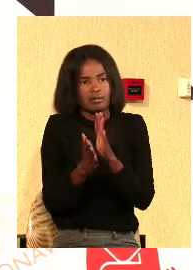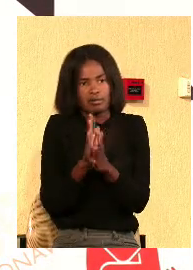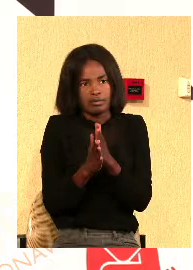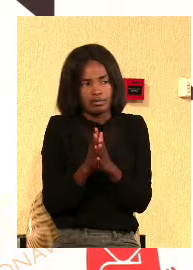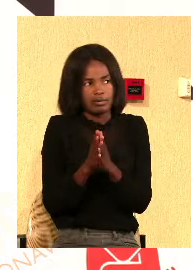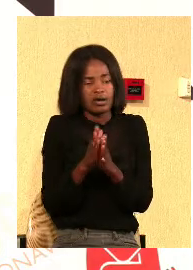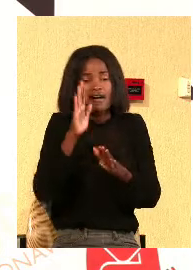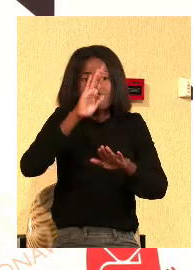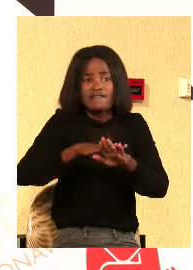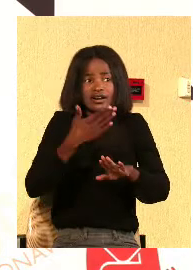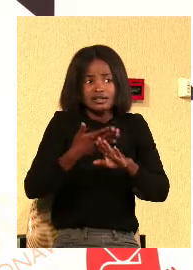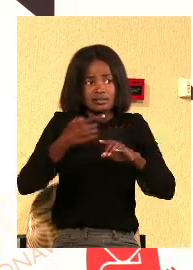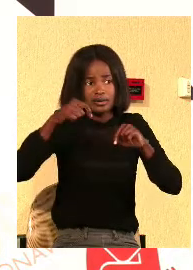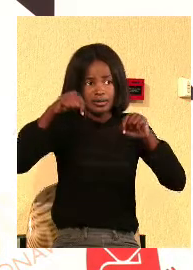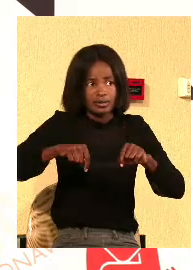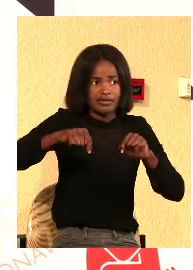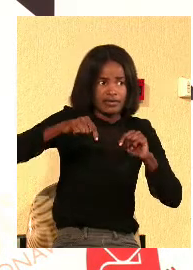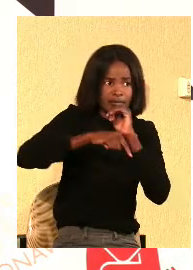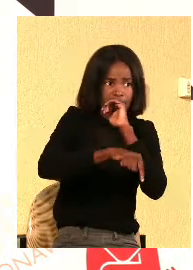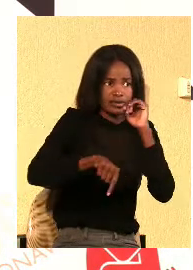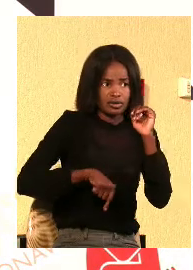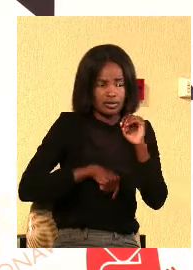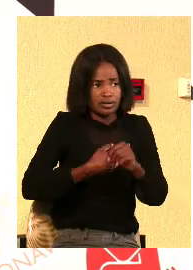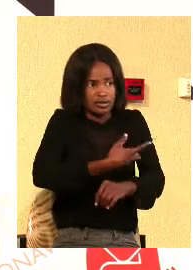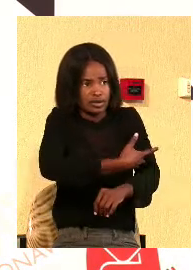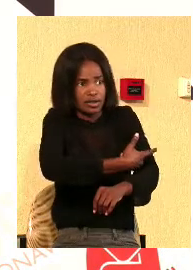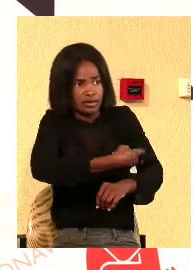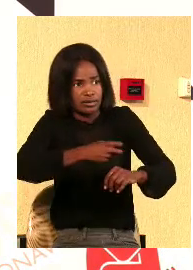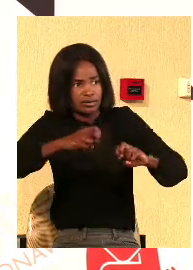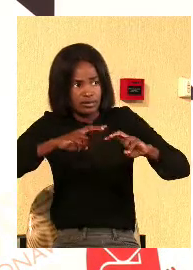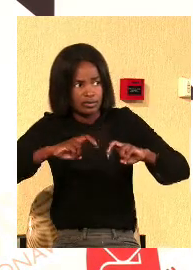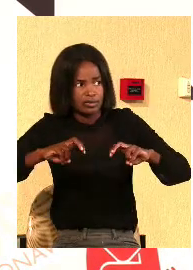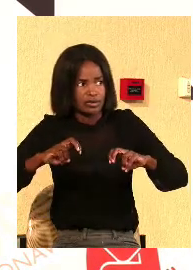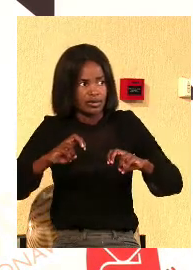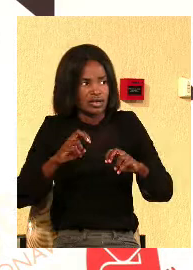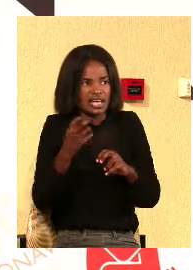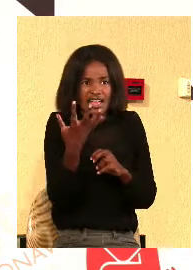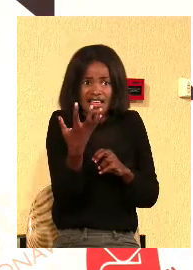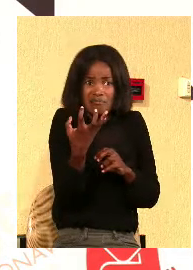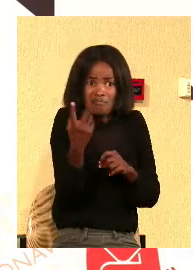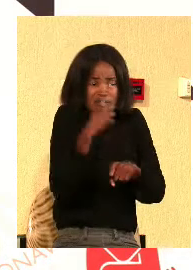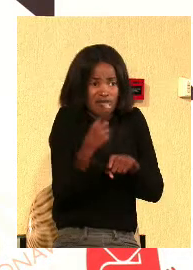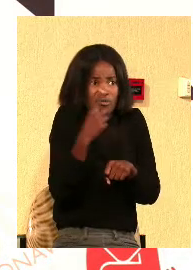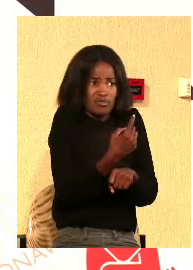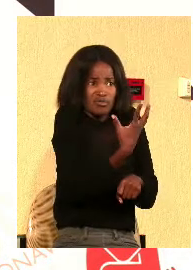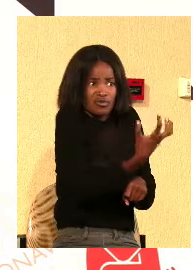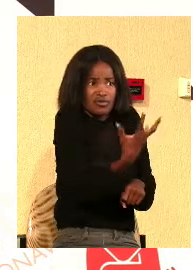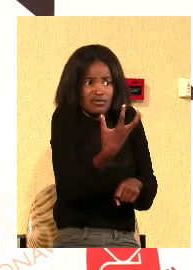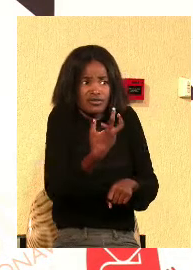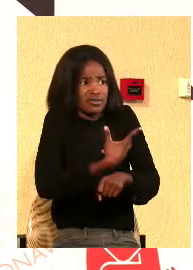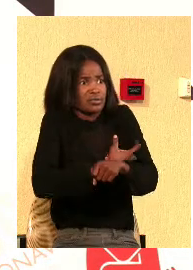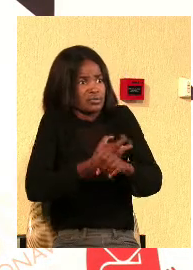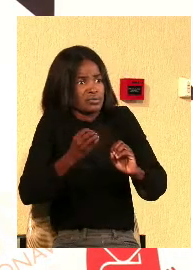for example, for now, we are testing, we haven't reached 50 tests per day in